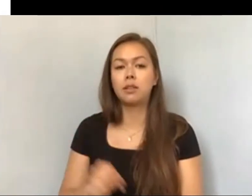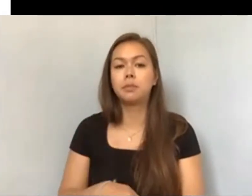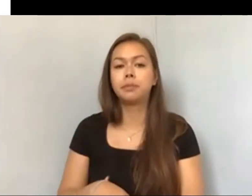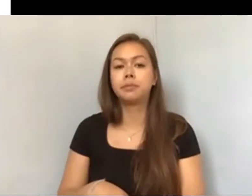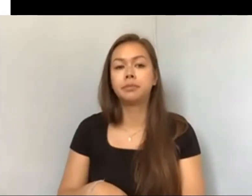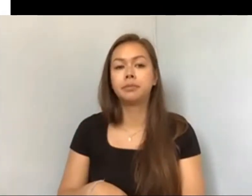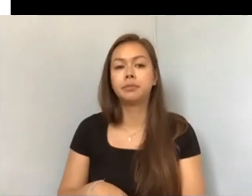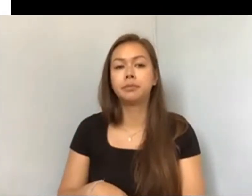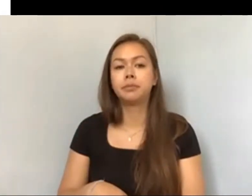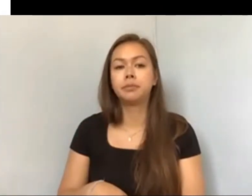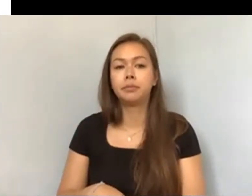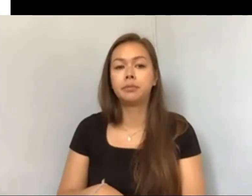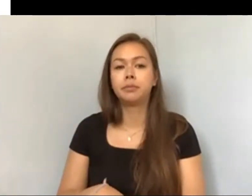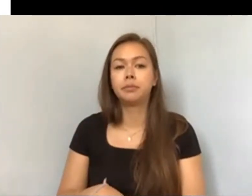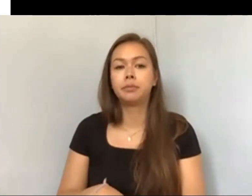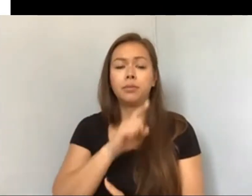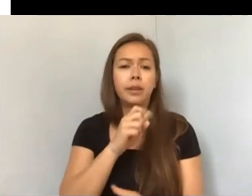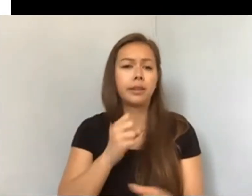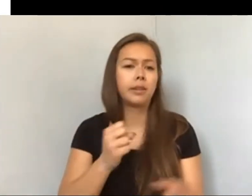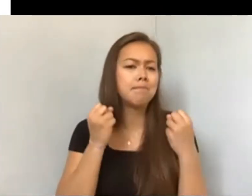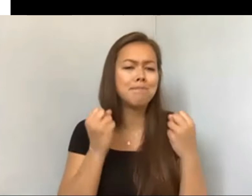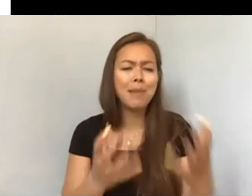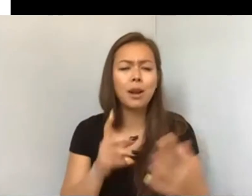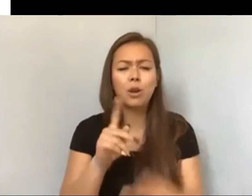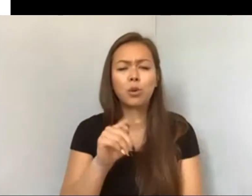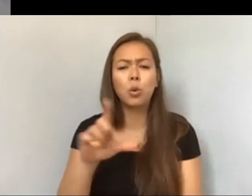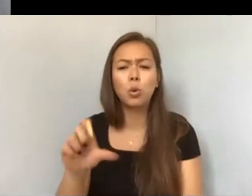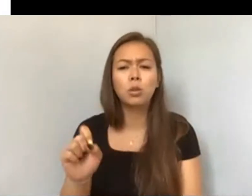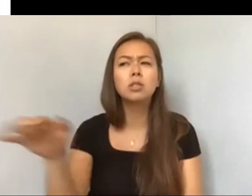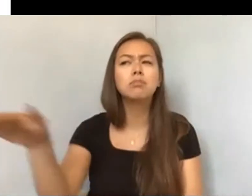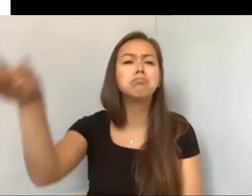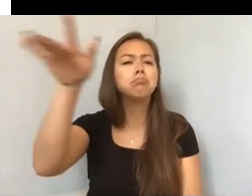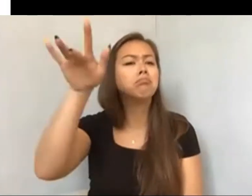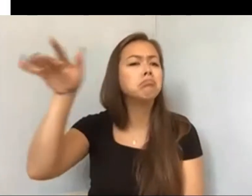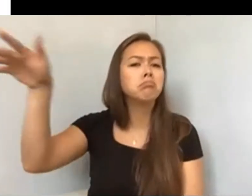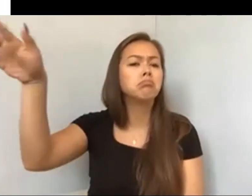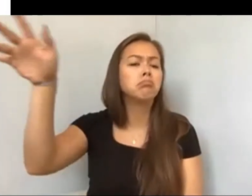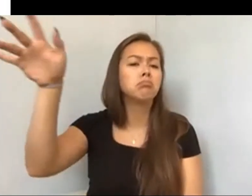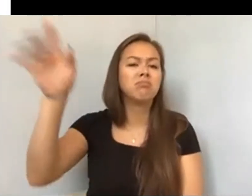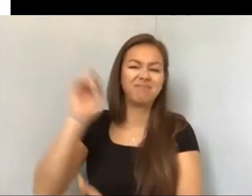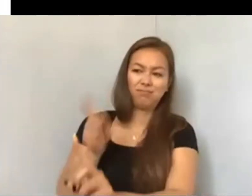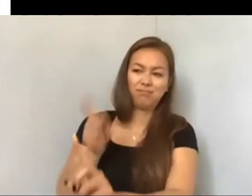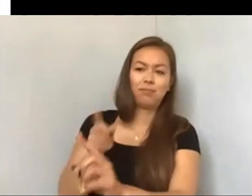of communication and being able to sort of organize your office and be able to talk with people.